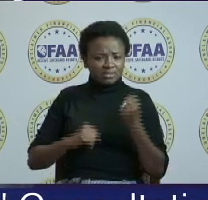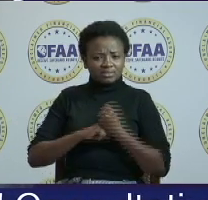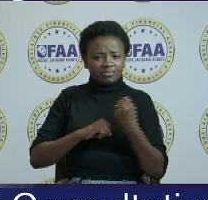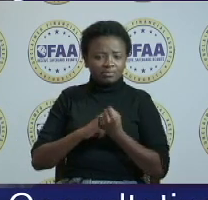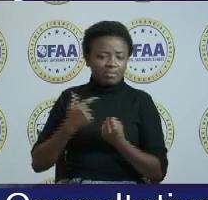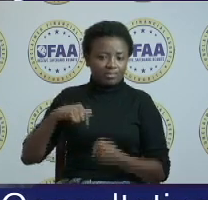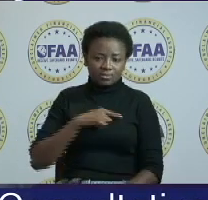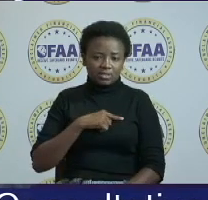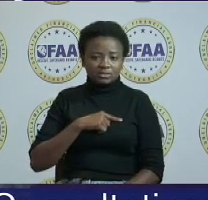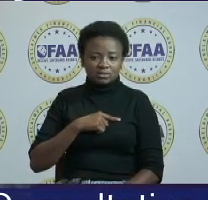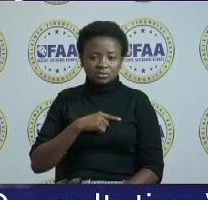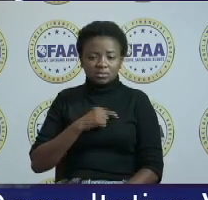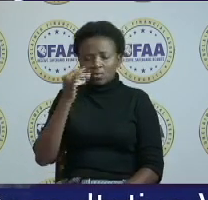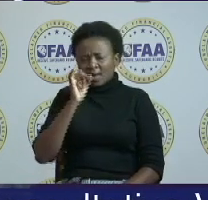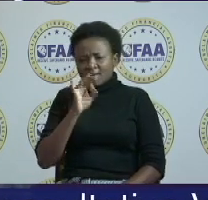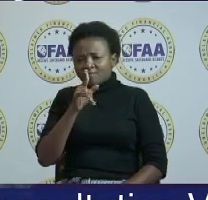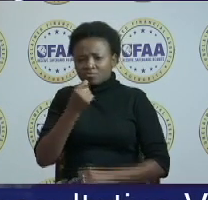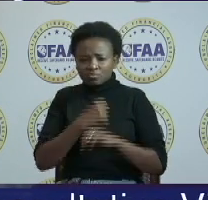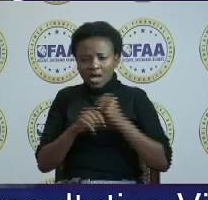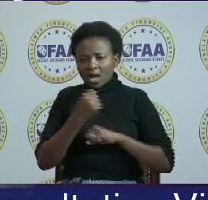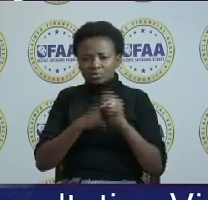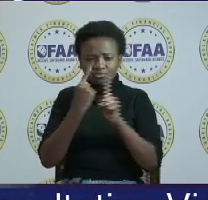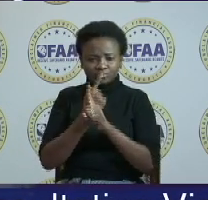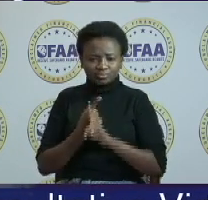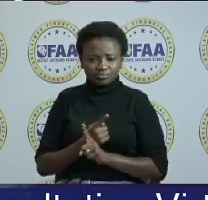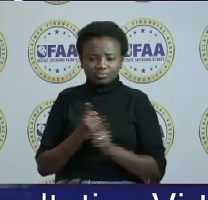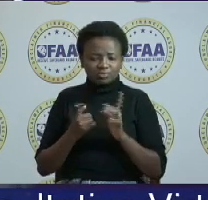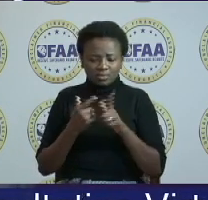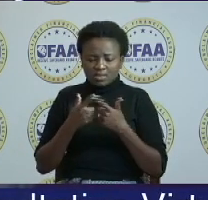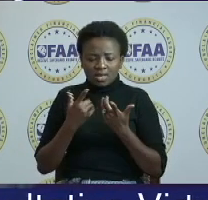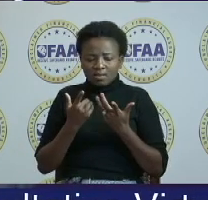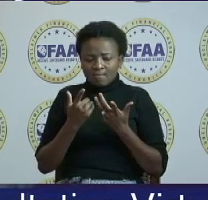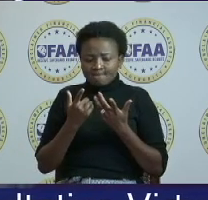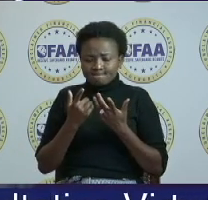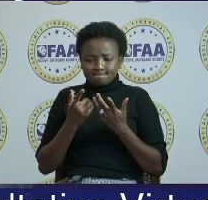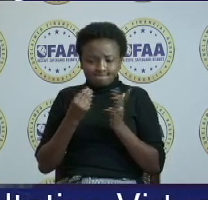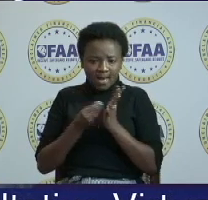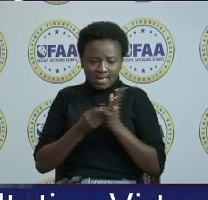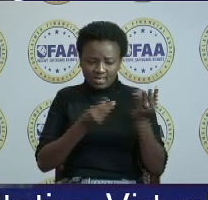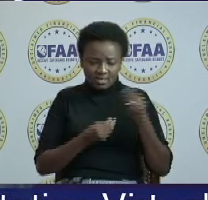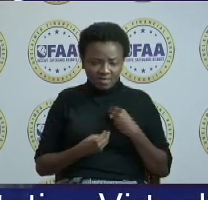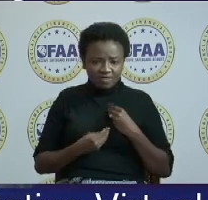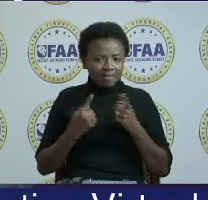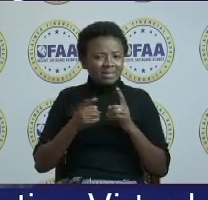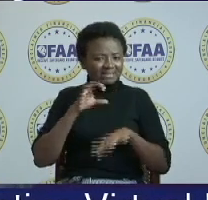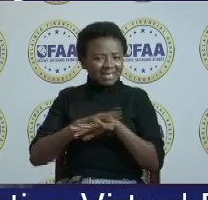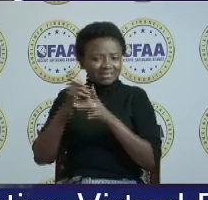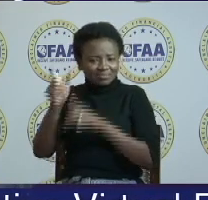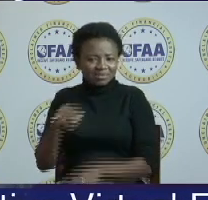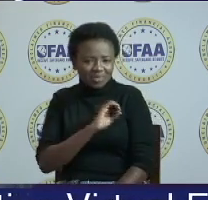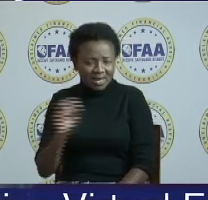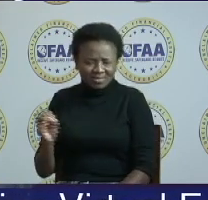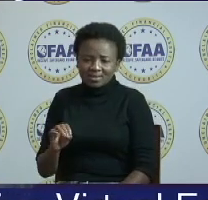you can and you can't find this person and you've remitted this money to us, in whatever forums you hold